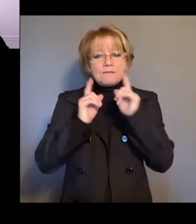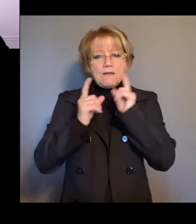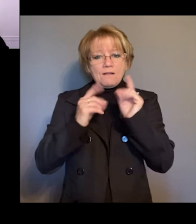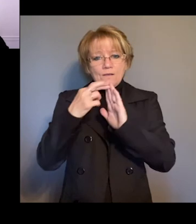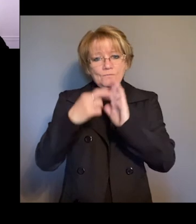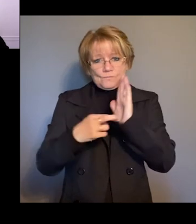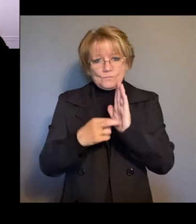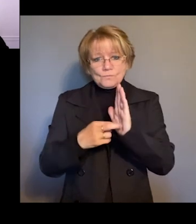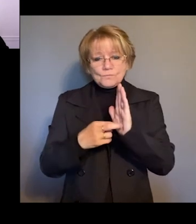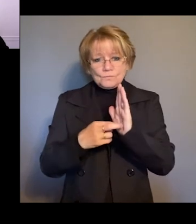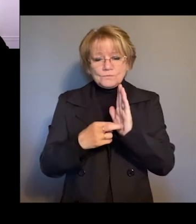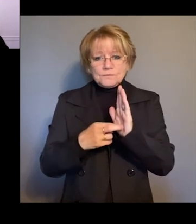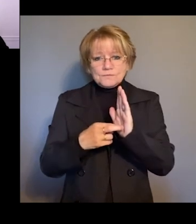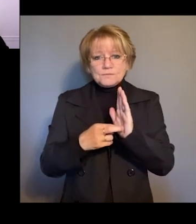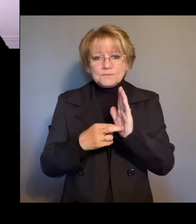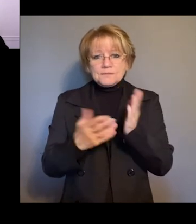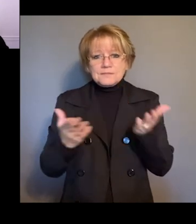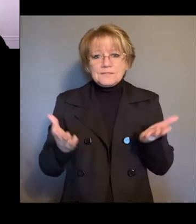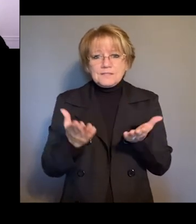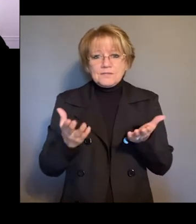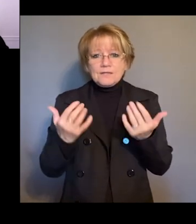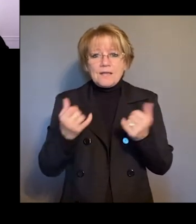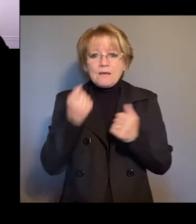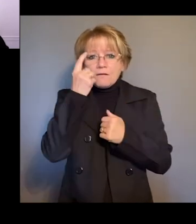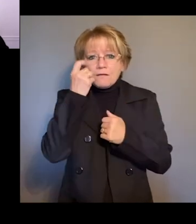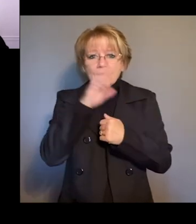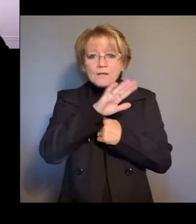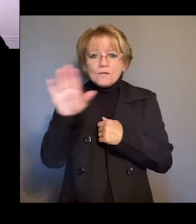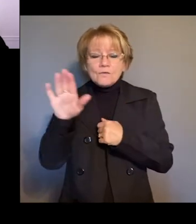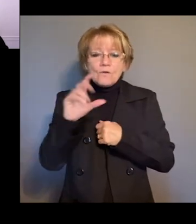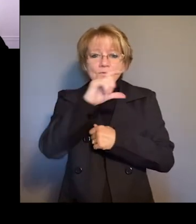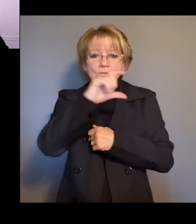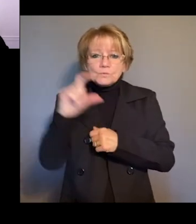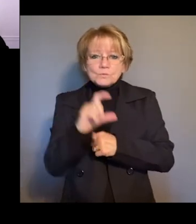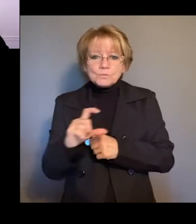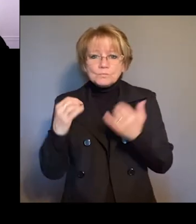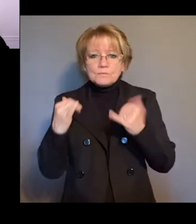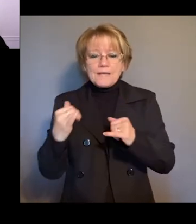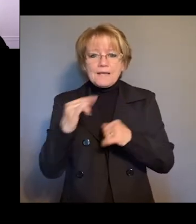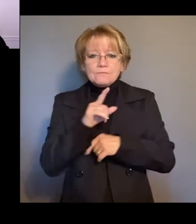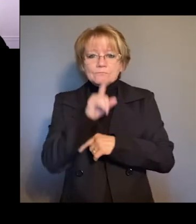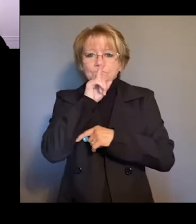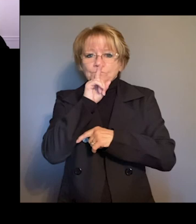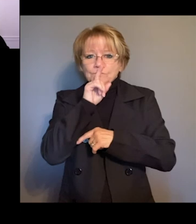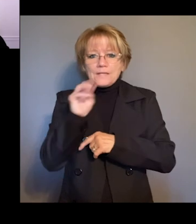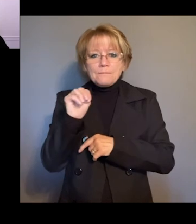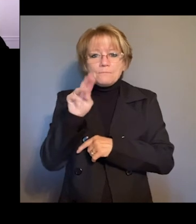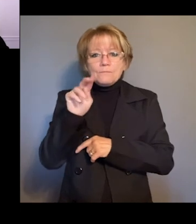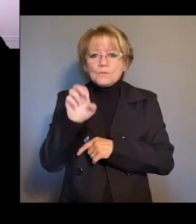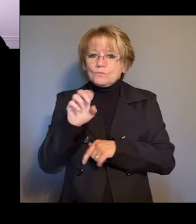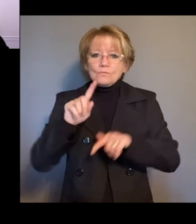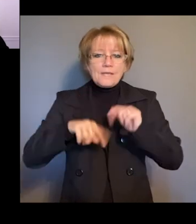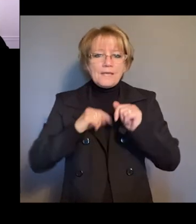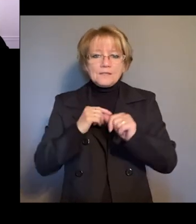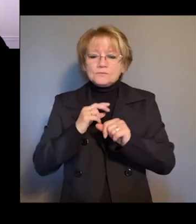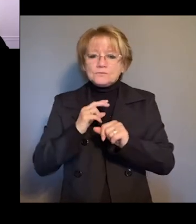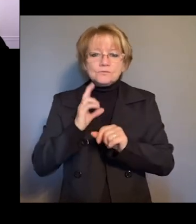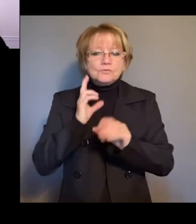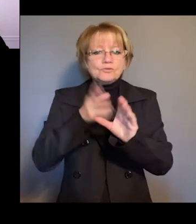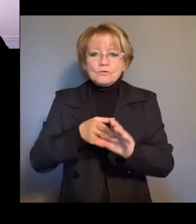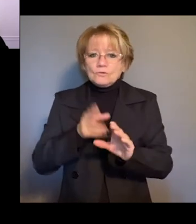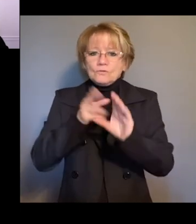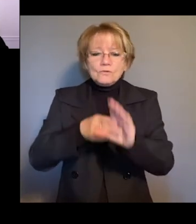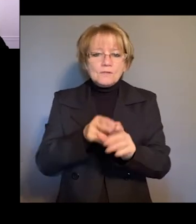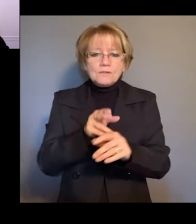to, everyone right now is muted. You're not able to mute in, and because the conversations that we will have in a couple of minutes